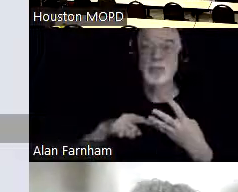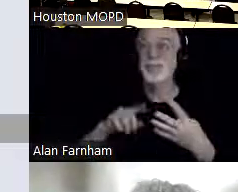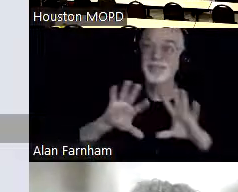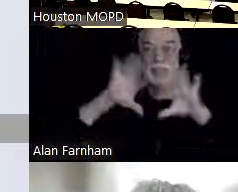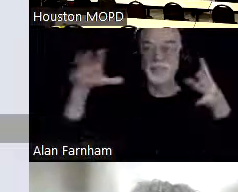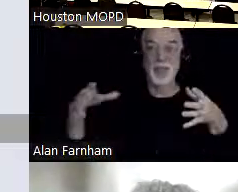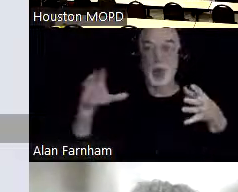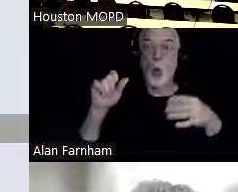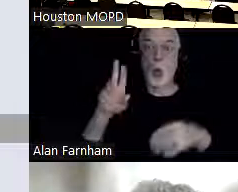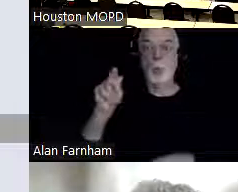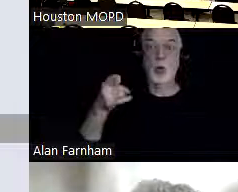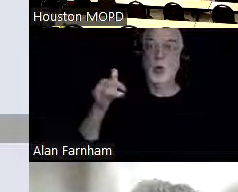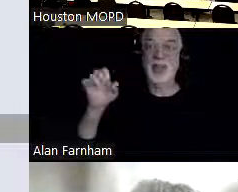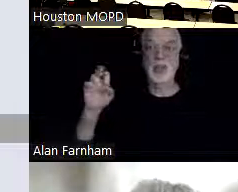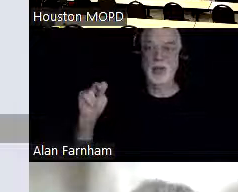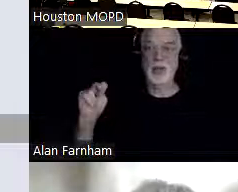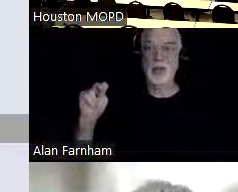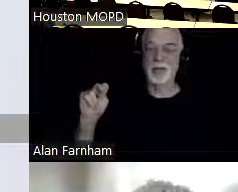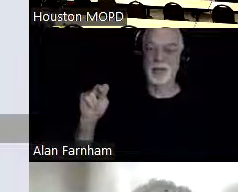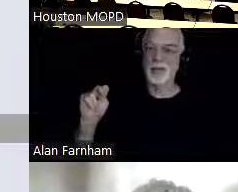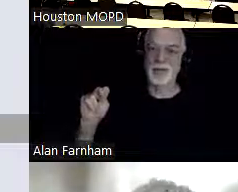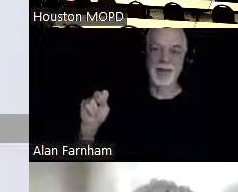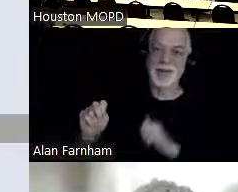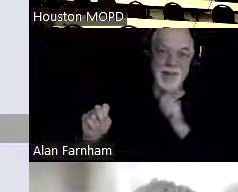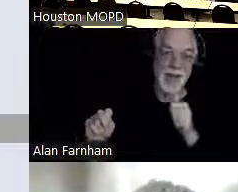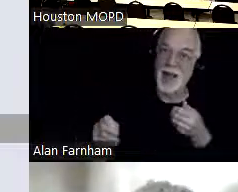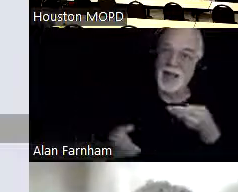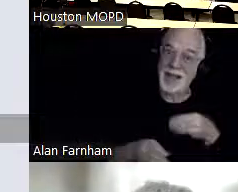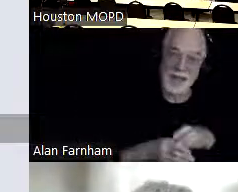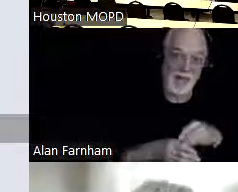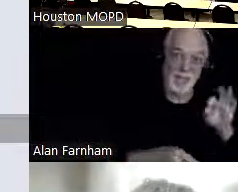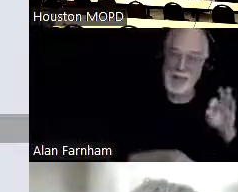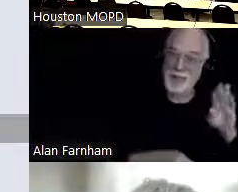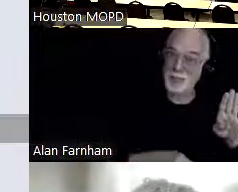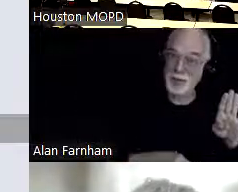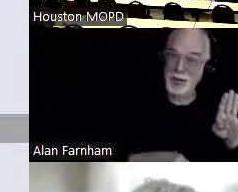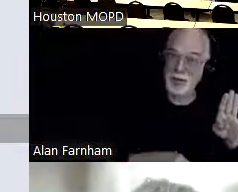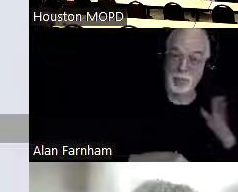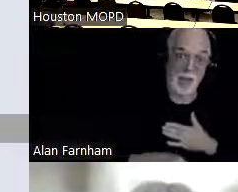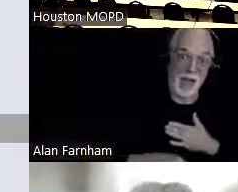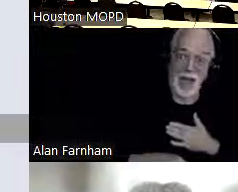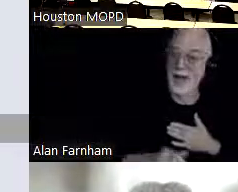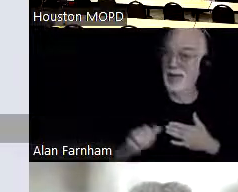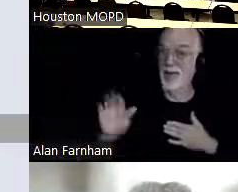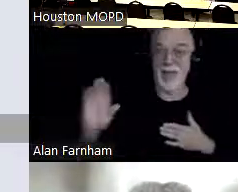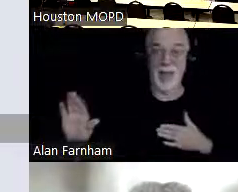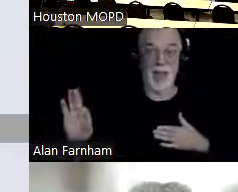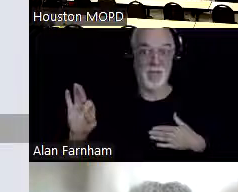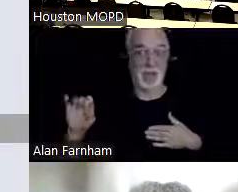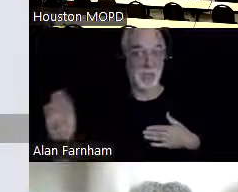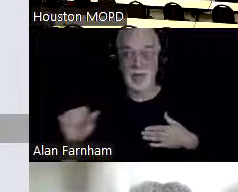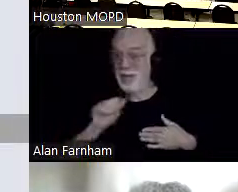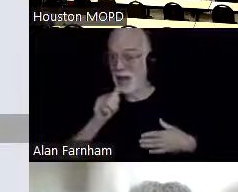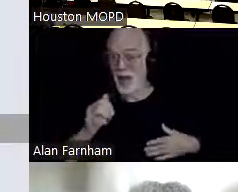corporations. They're not on our Facebook. We're not on theirs. So we haven't interacted